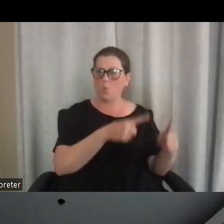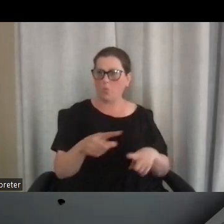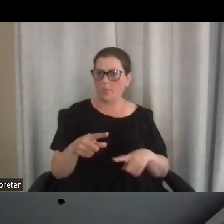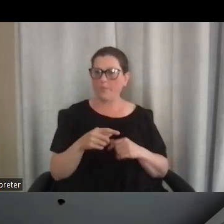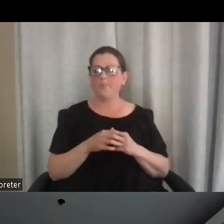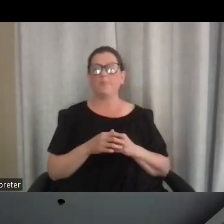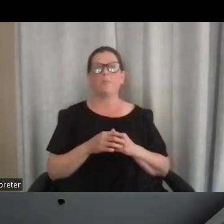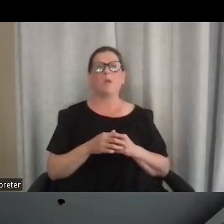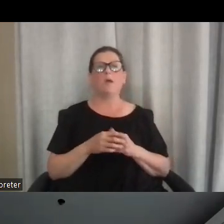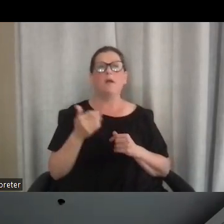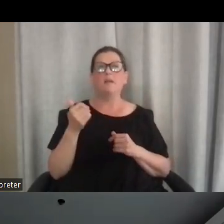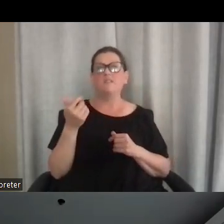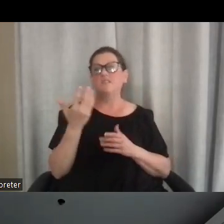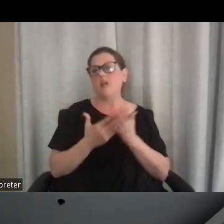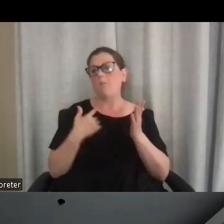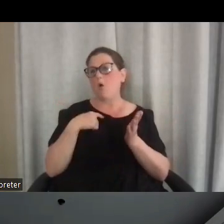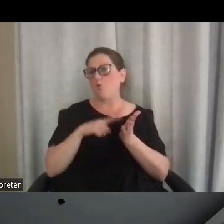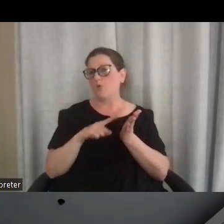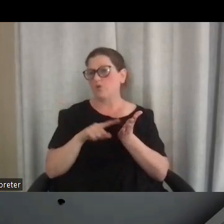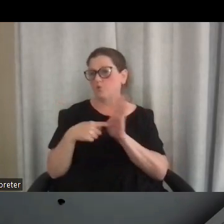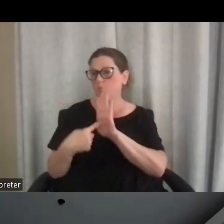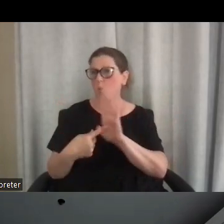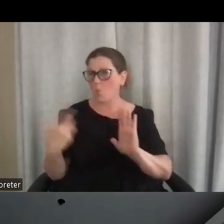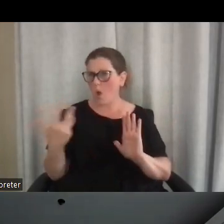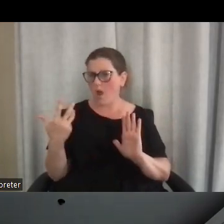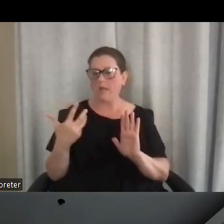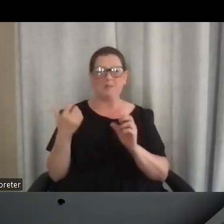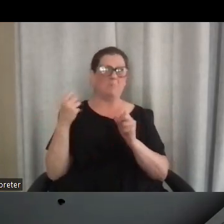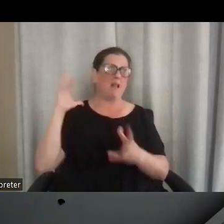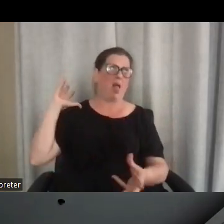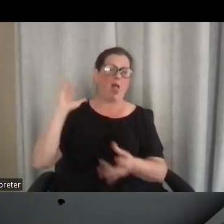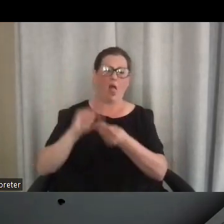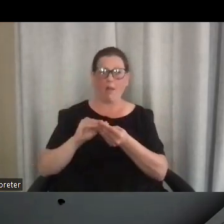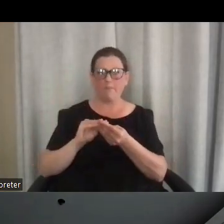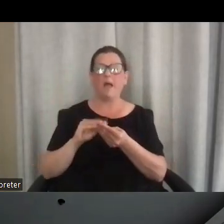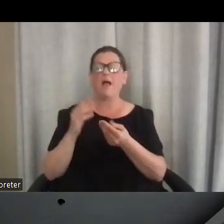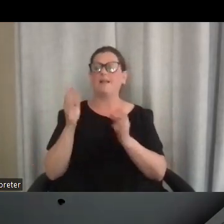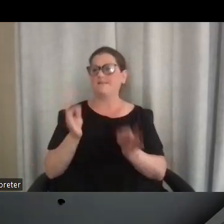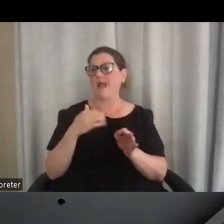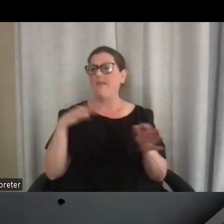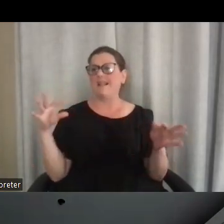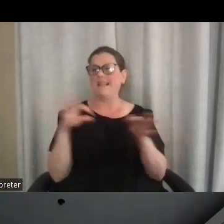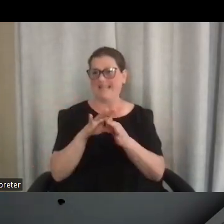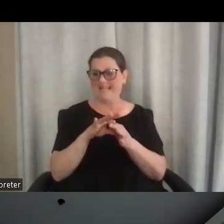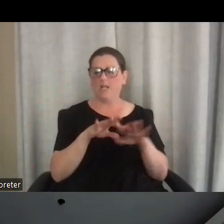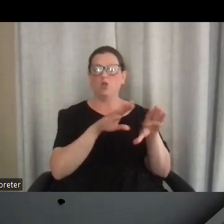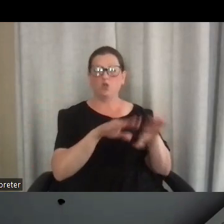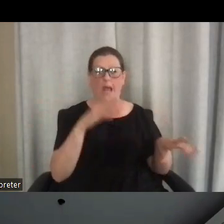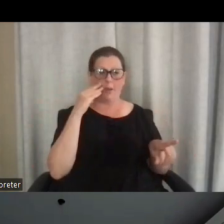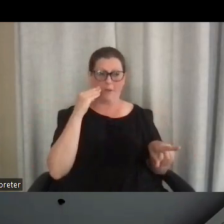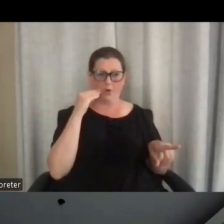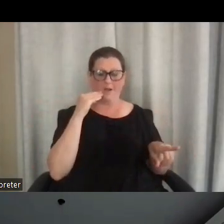So a couple slides about the research. There has been decades of research at this point that has established there is a link between childhood experiences